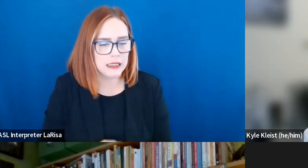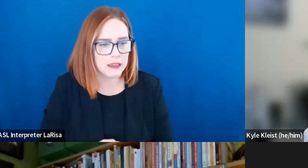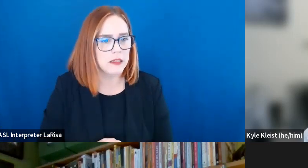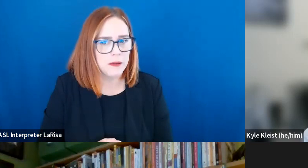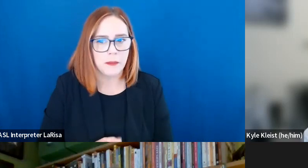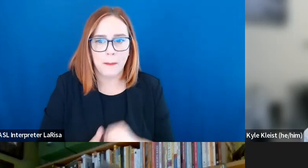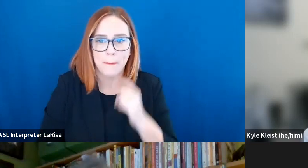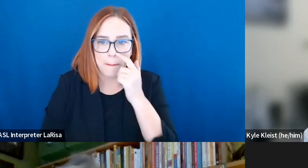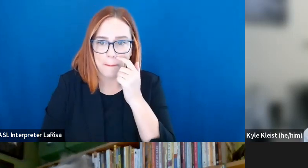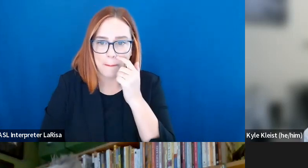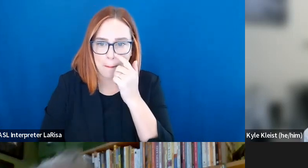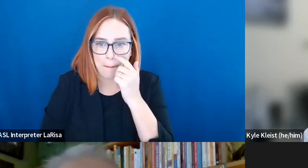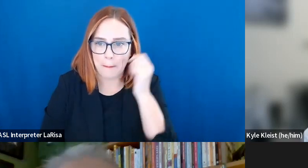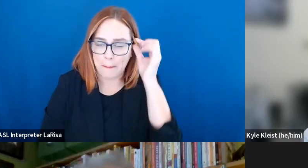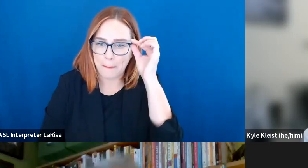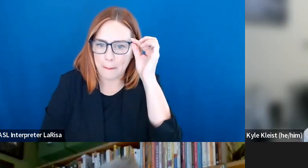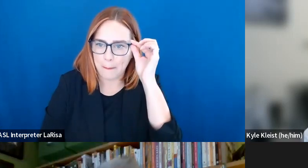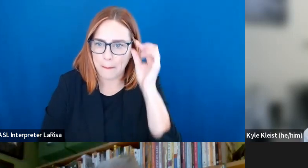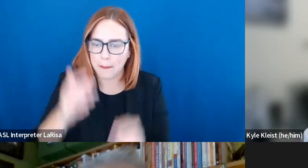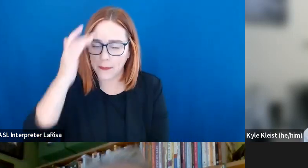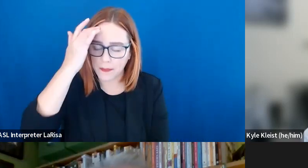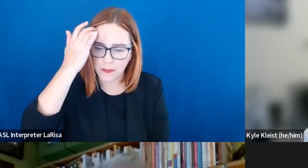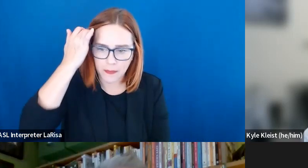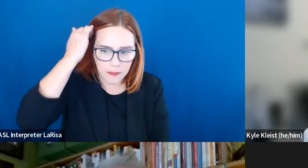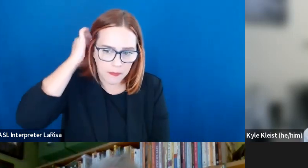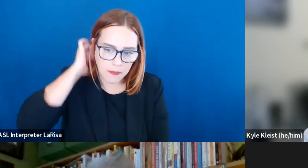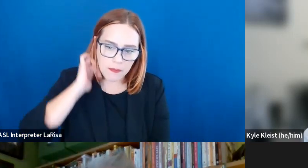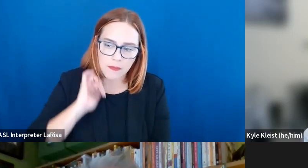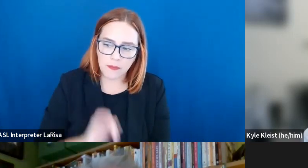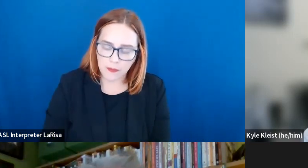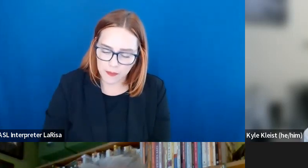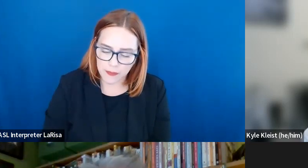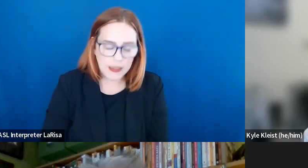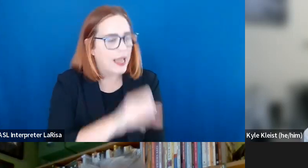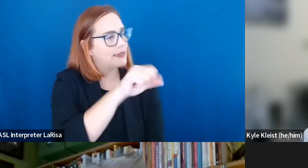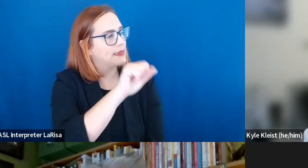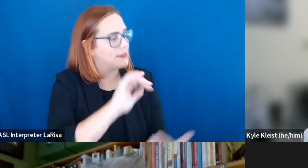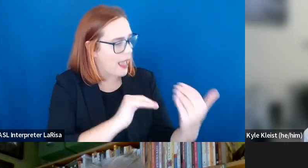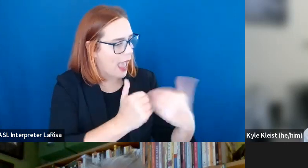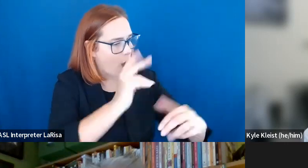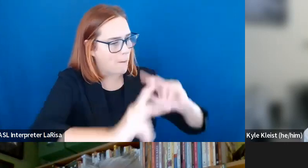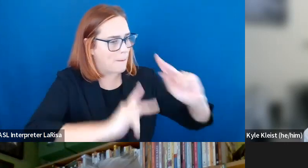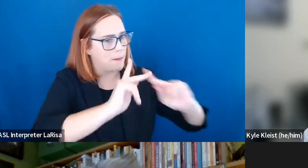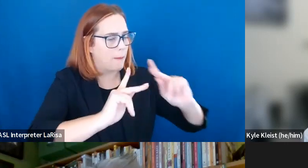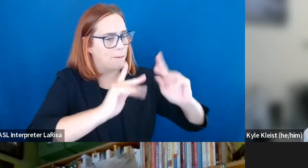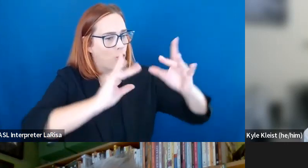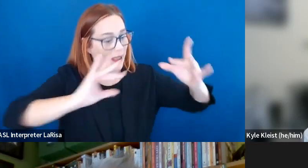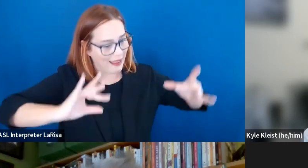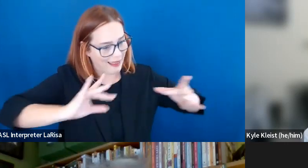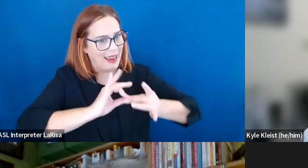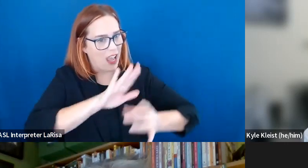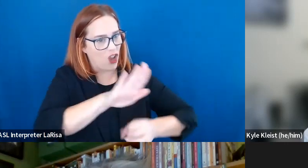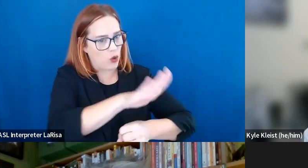Yes. How do you people get connected in your particular CIL? Is